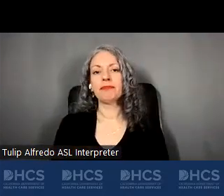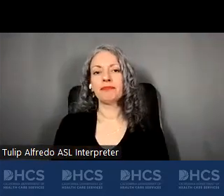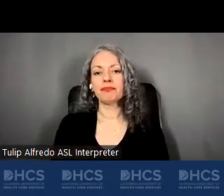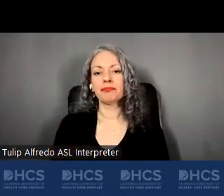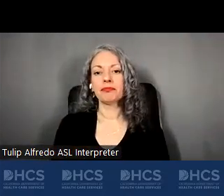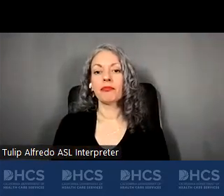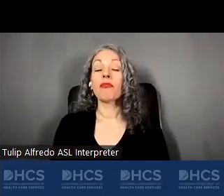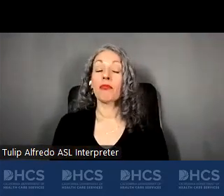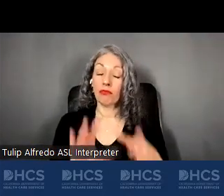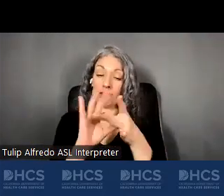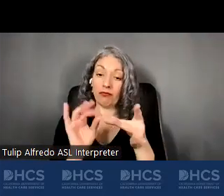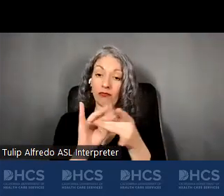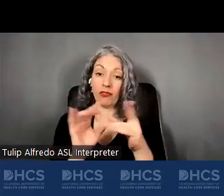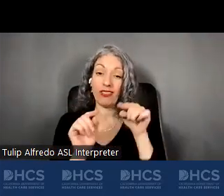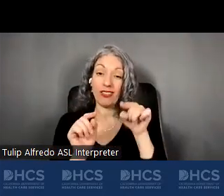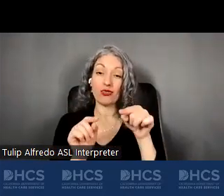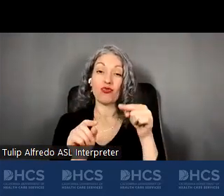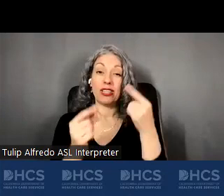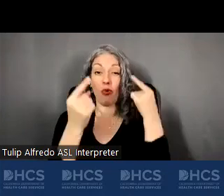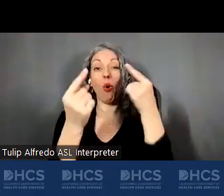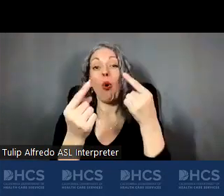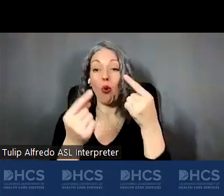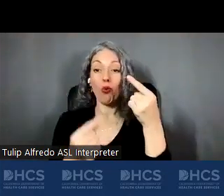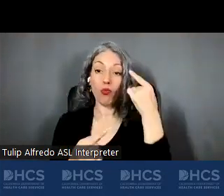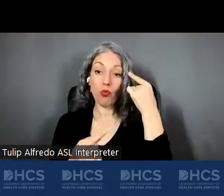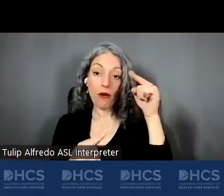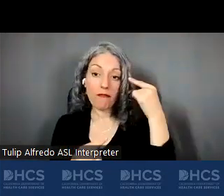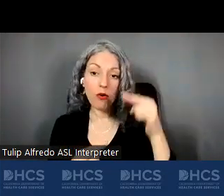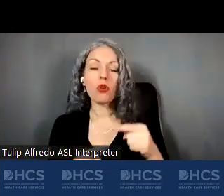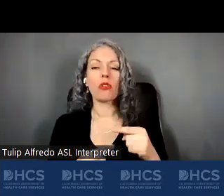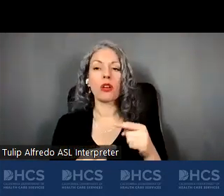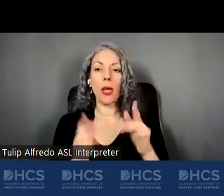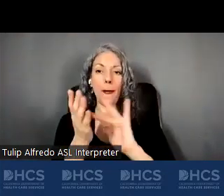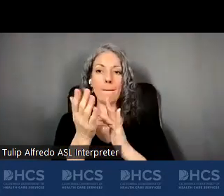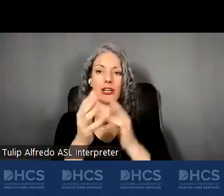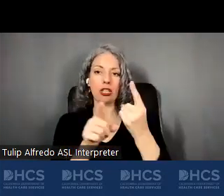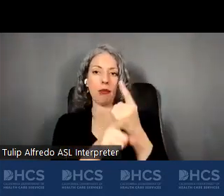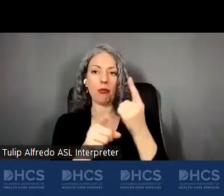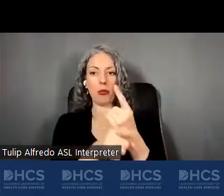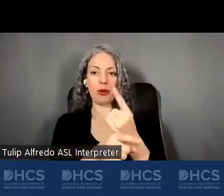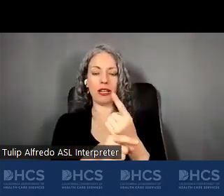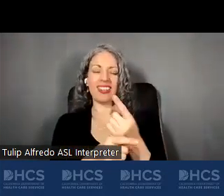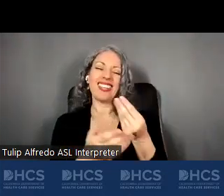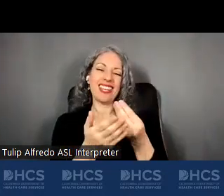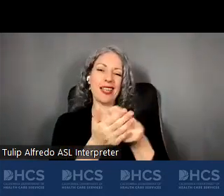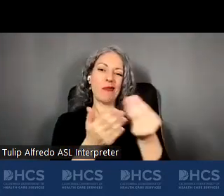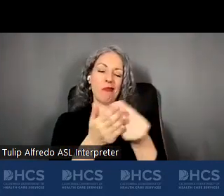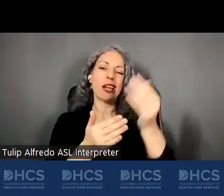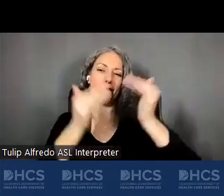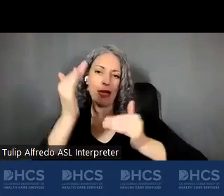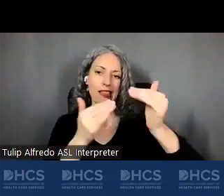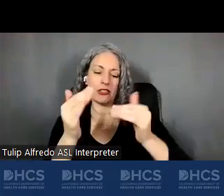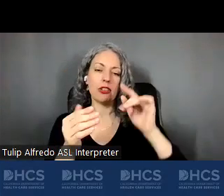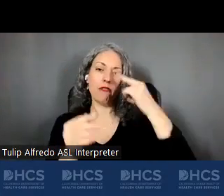mentioned, community supports is really intended to be medically appropriate and cost-effective alternatives to